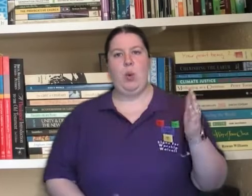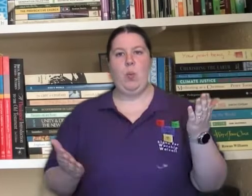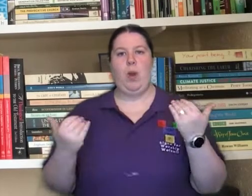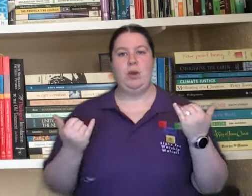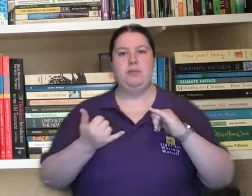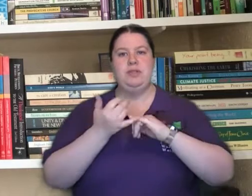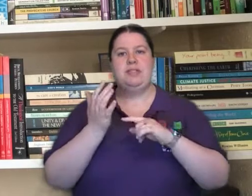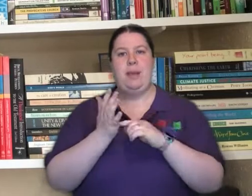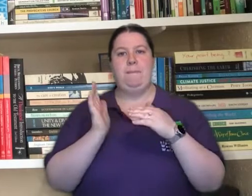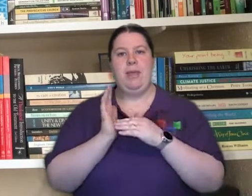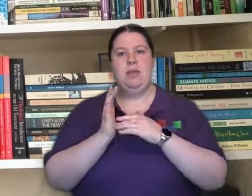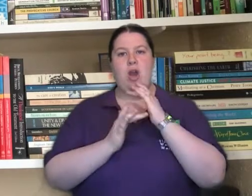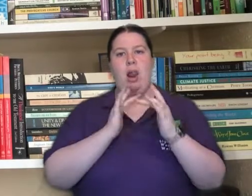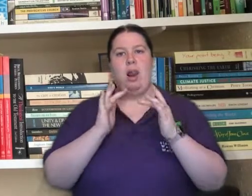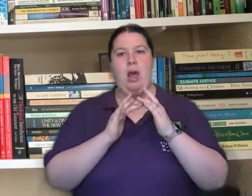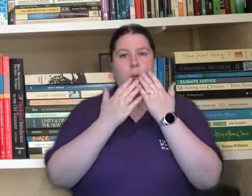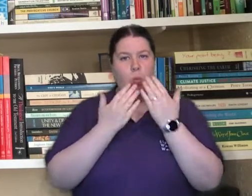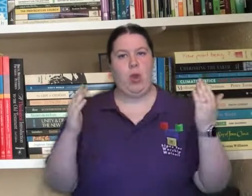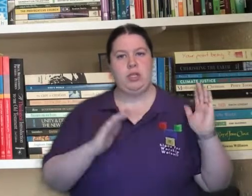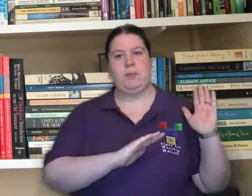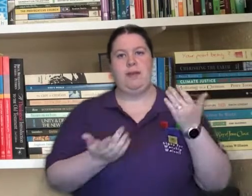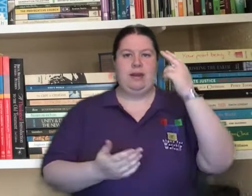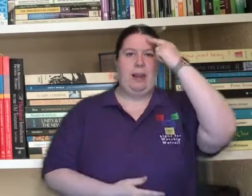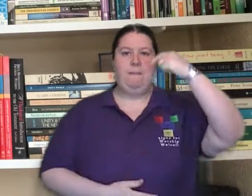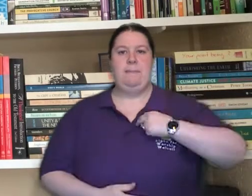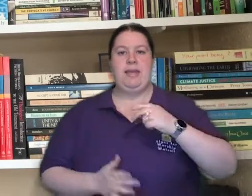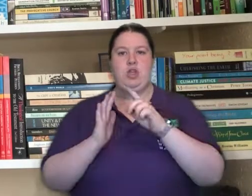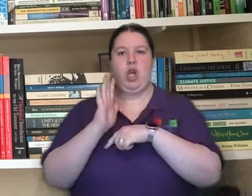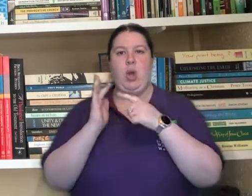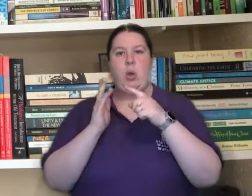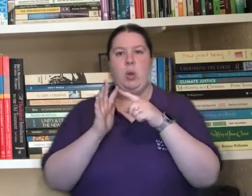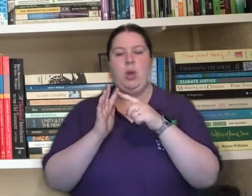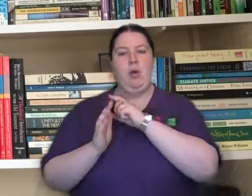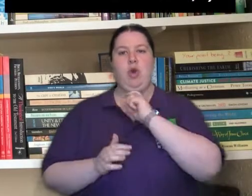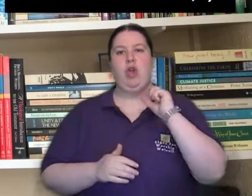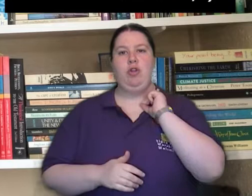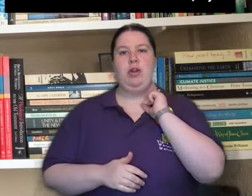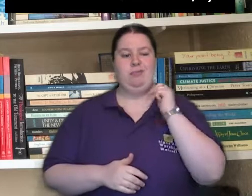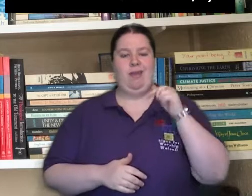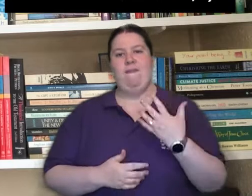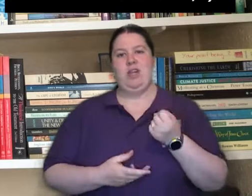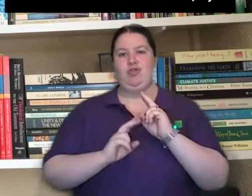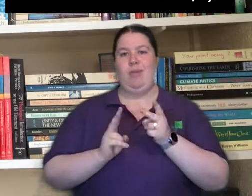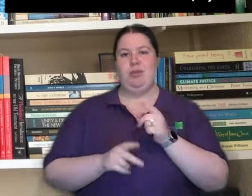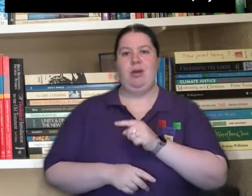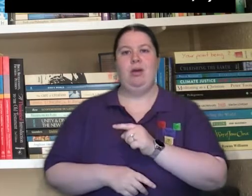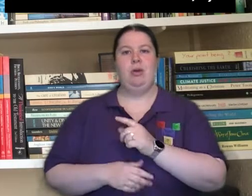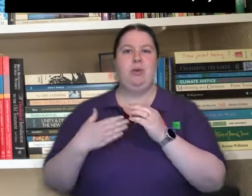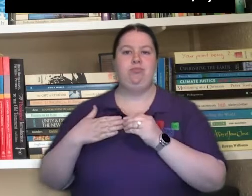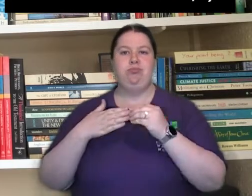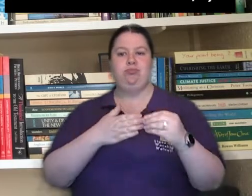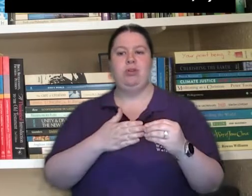Hello and welcome to the St. Matthew's online worship service. My name's Joe, I'm the curate here, and this is Colin, our interpreter, and